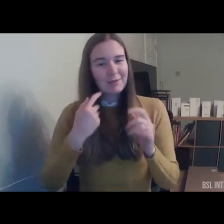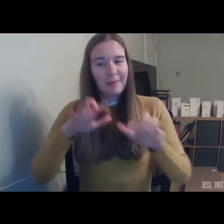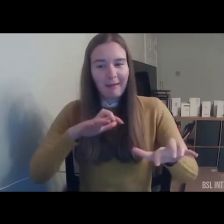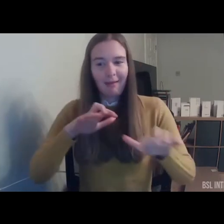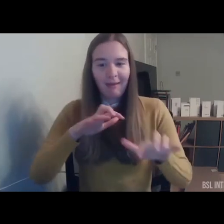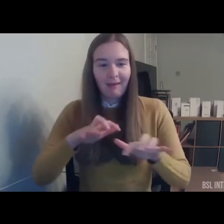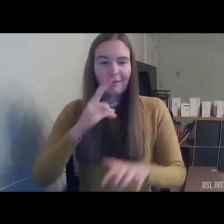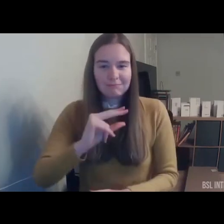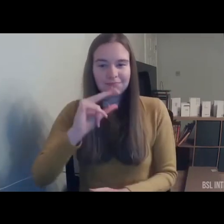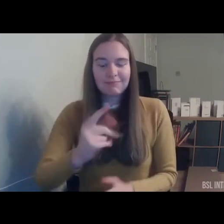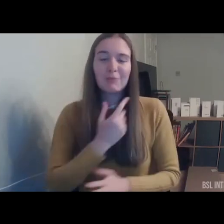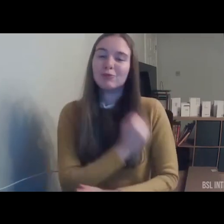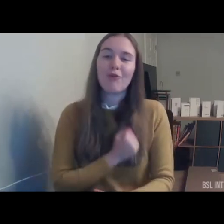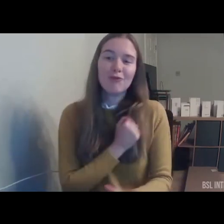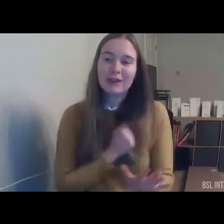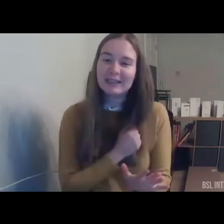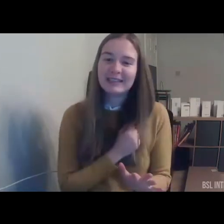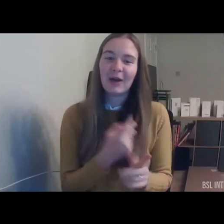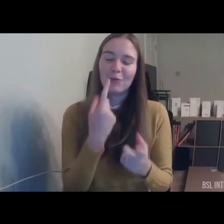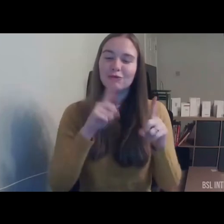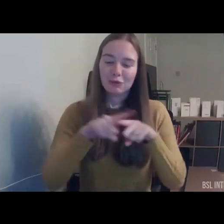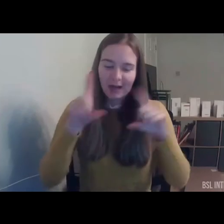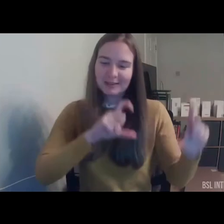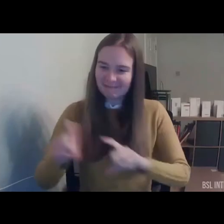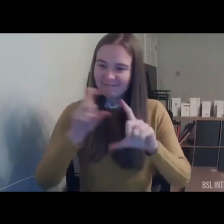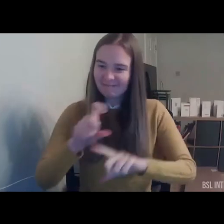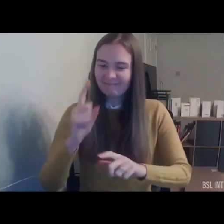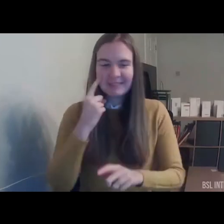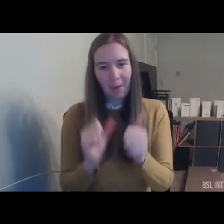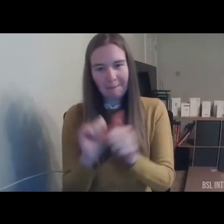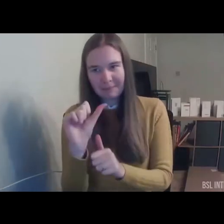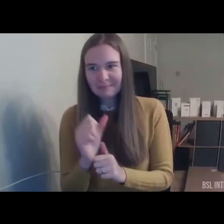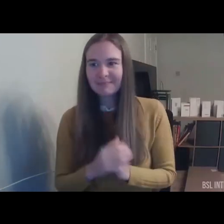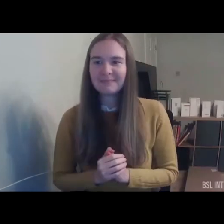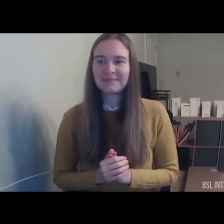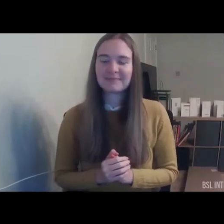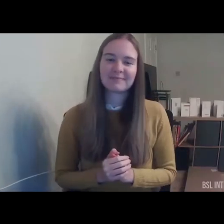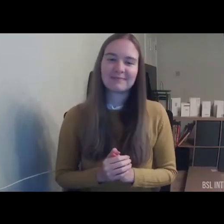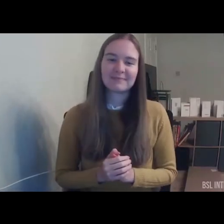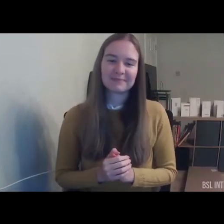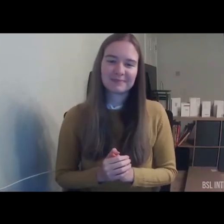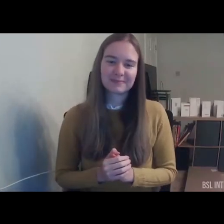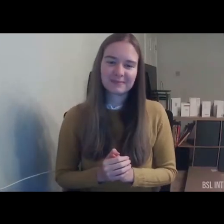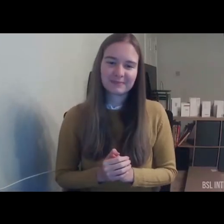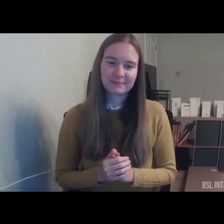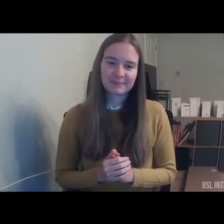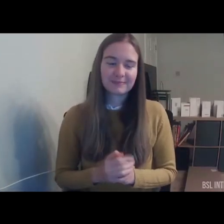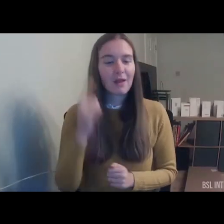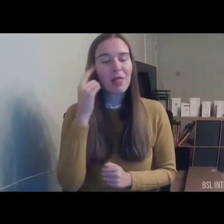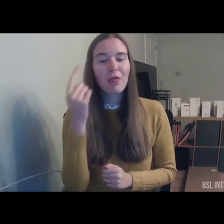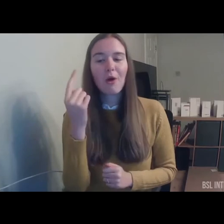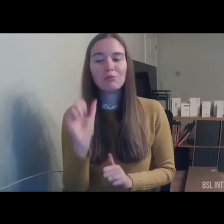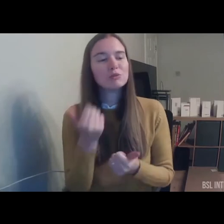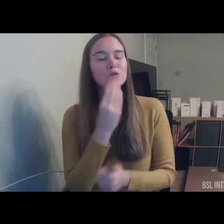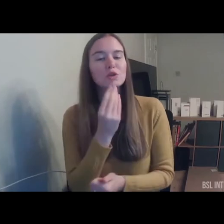apologies and we'll keep going and do our best. Hopefully it will bear up. I thought it would be really useful